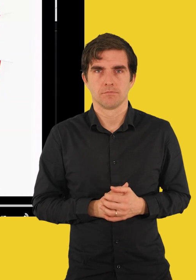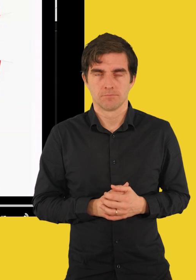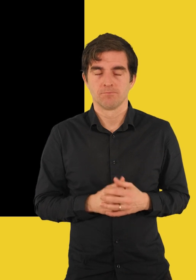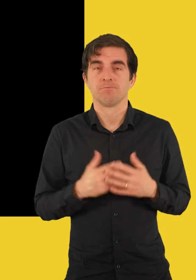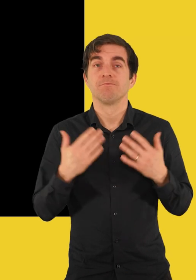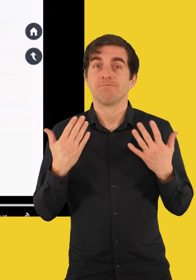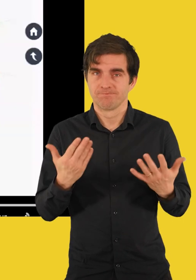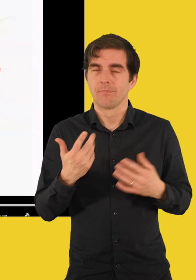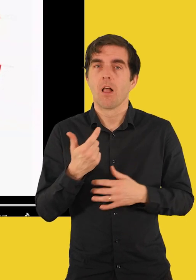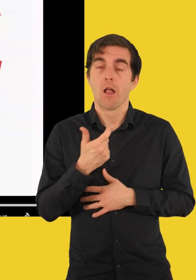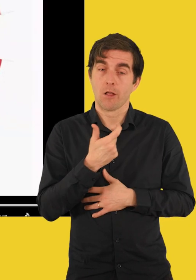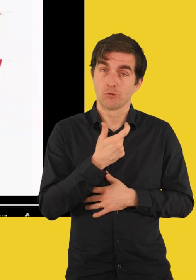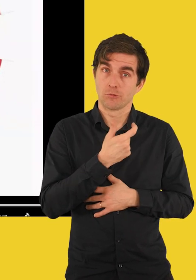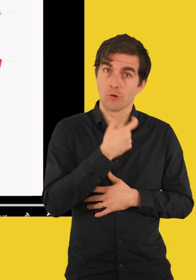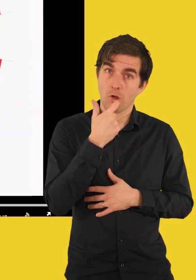Yep.